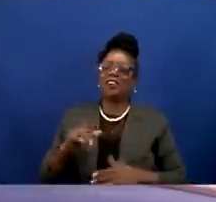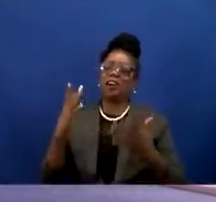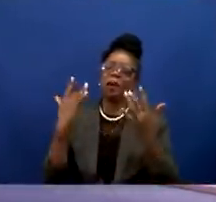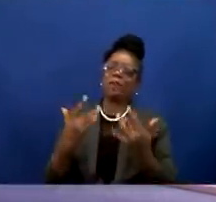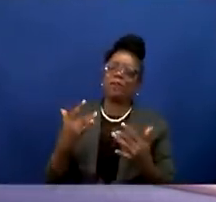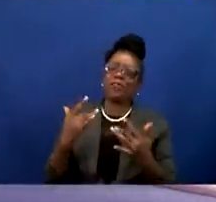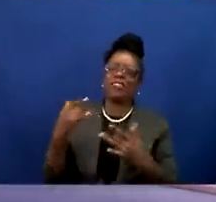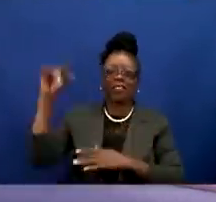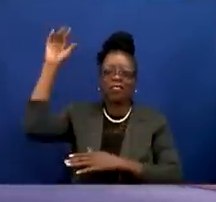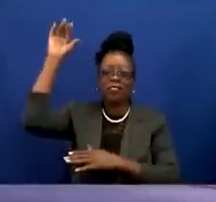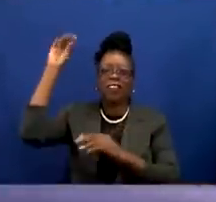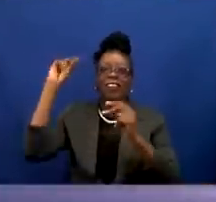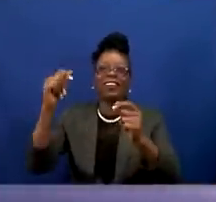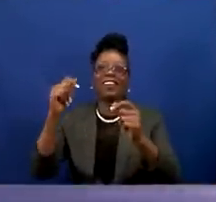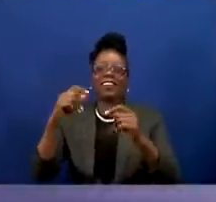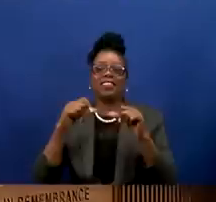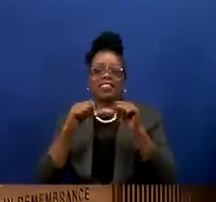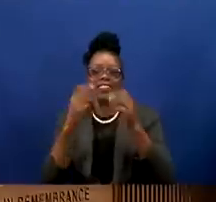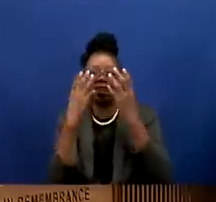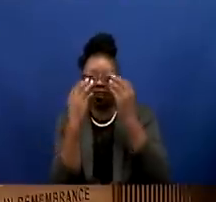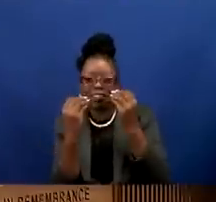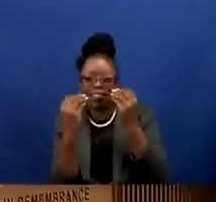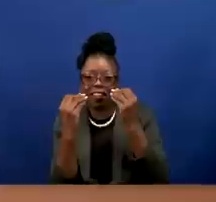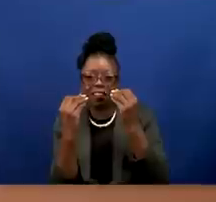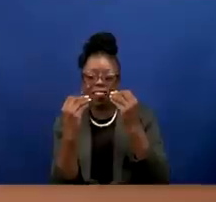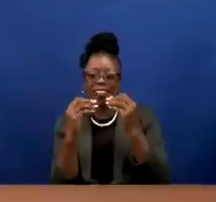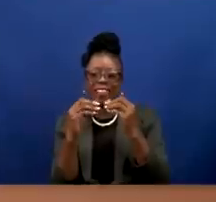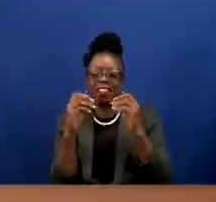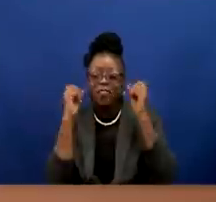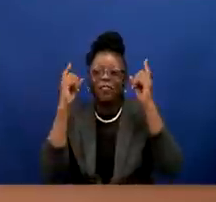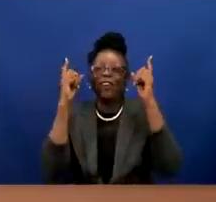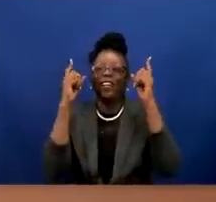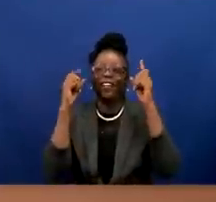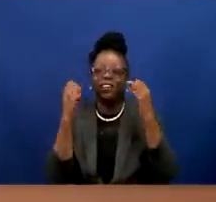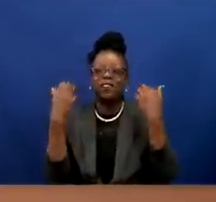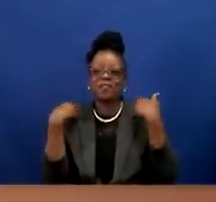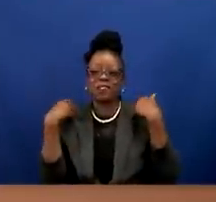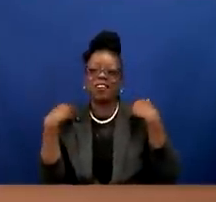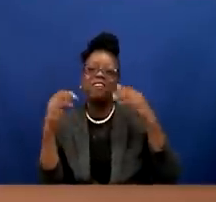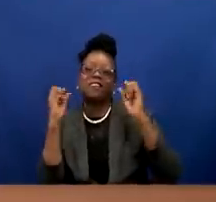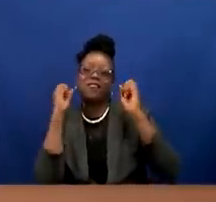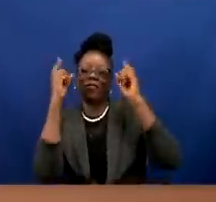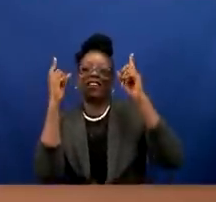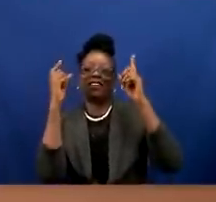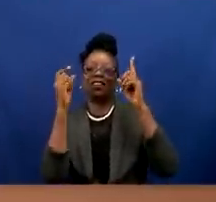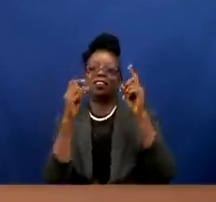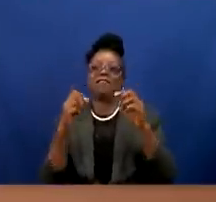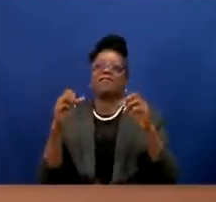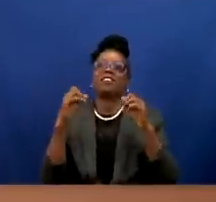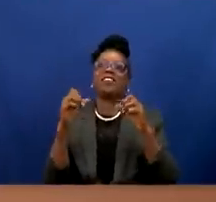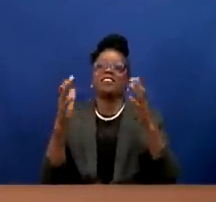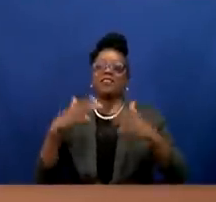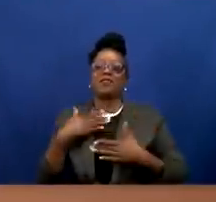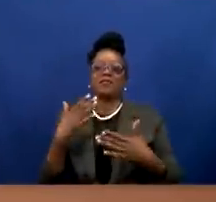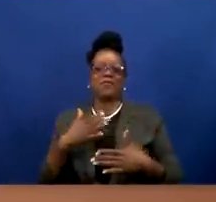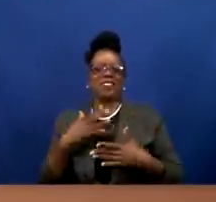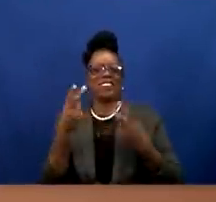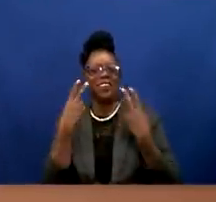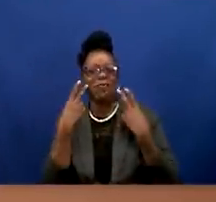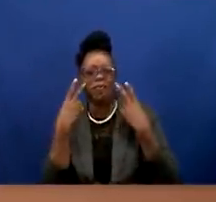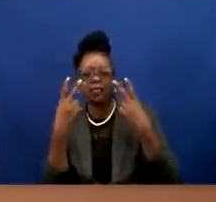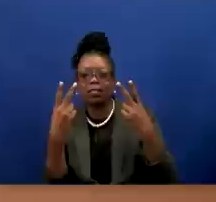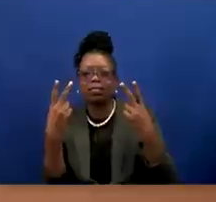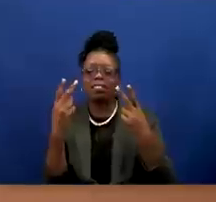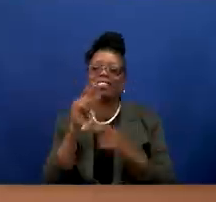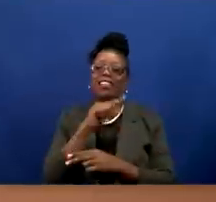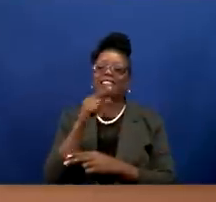took your hand up real fast when I said you're sleepy. All right, we got to wake you up. We got to wake you up. We got to do something to wake you up. We're so glad to see you. Glad